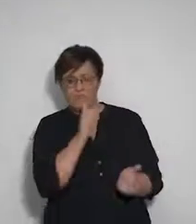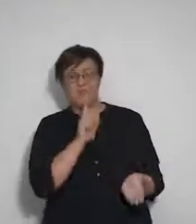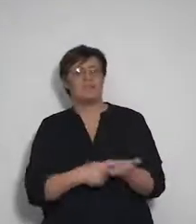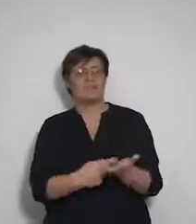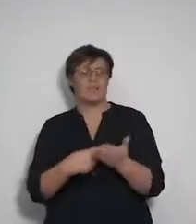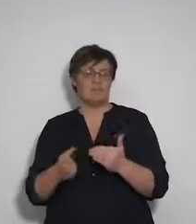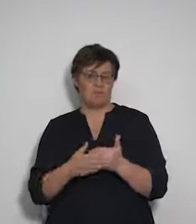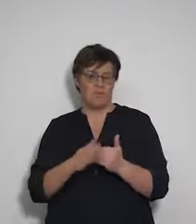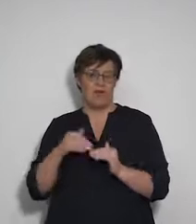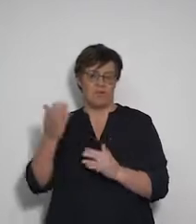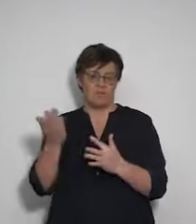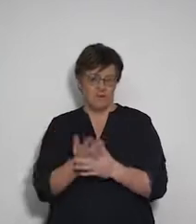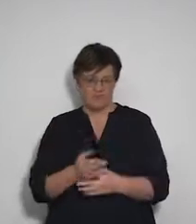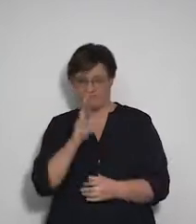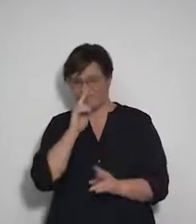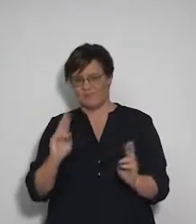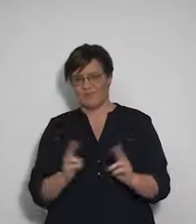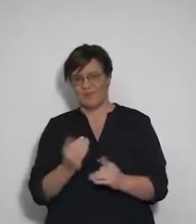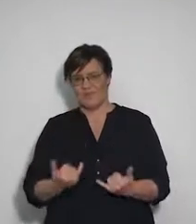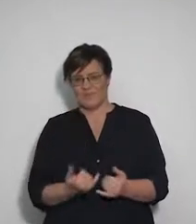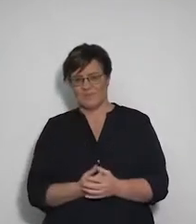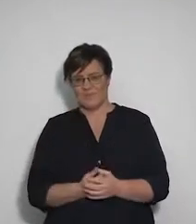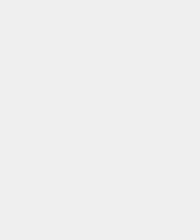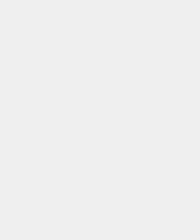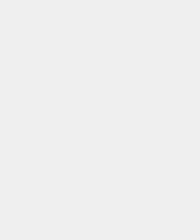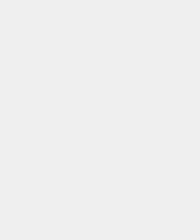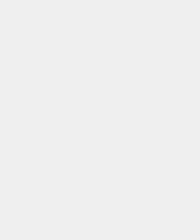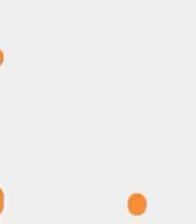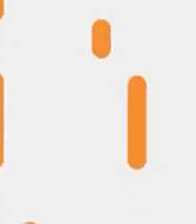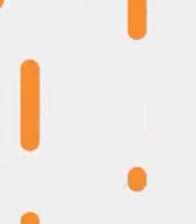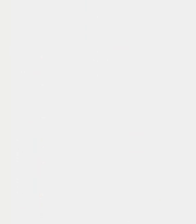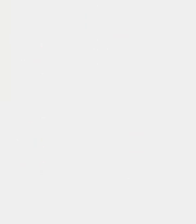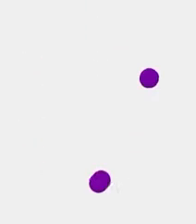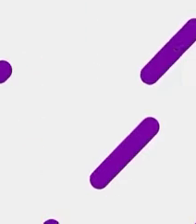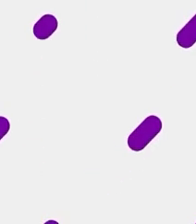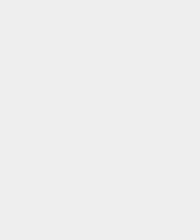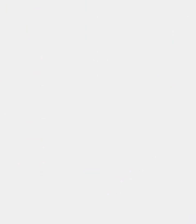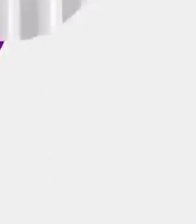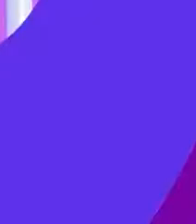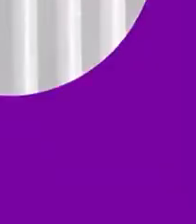further after the break. Let's take a short breather for now.